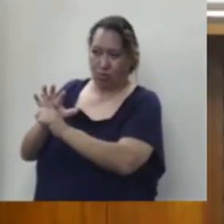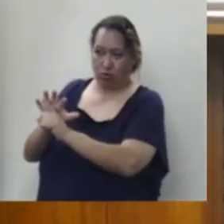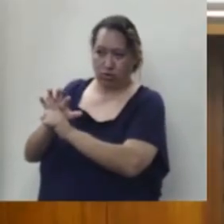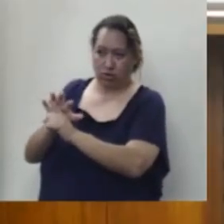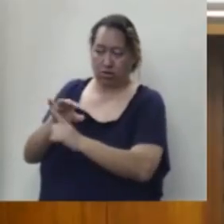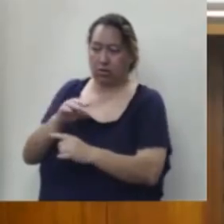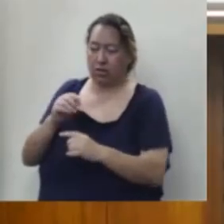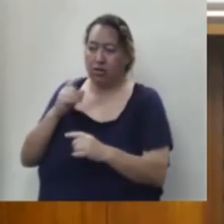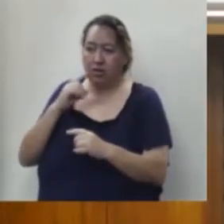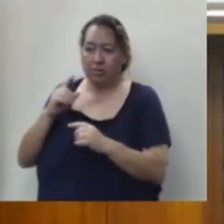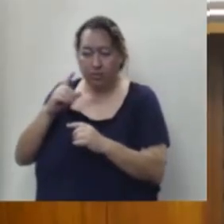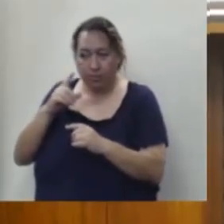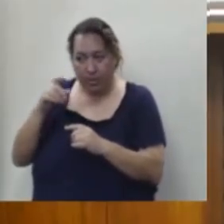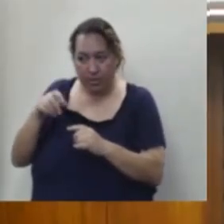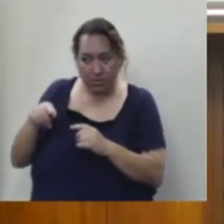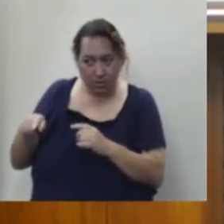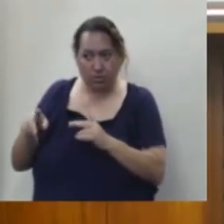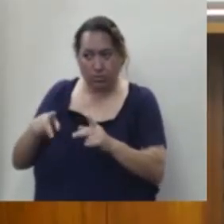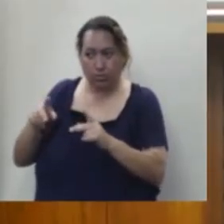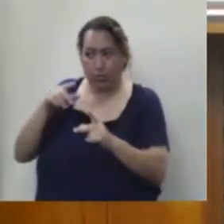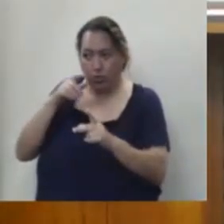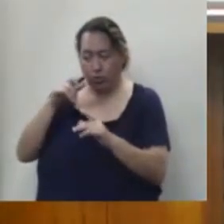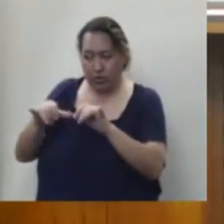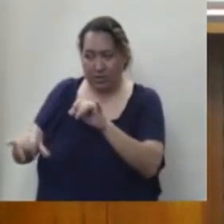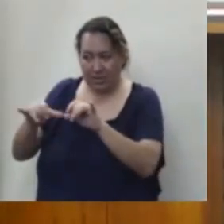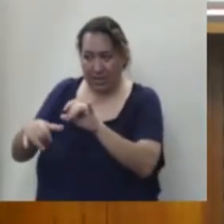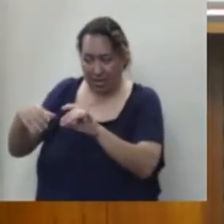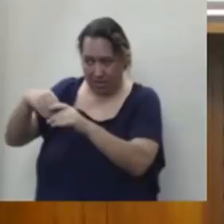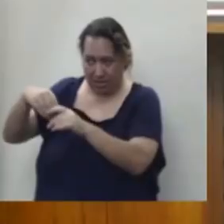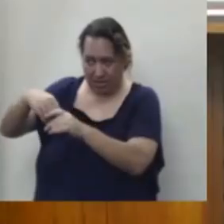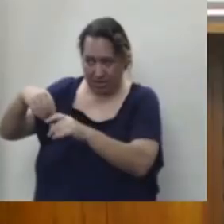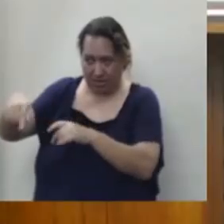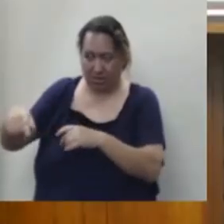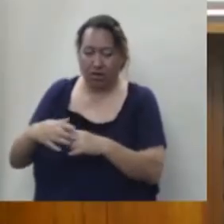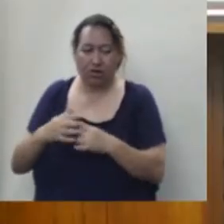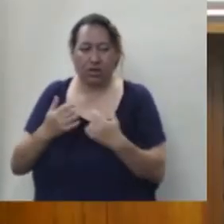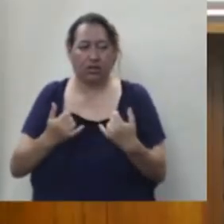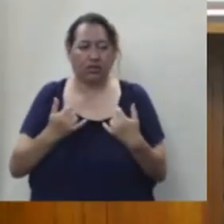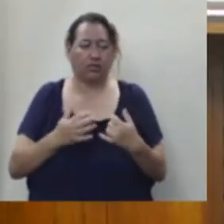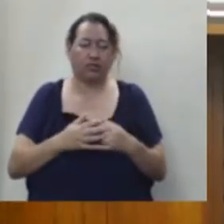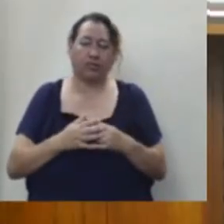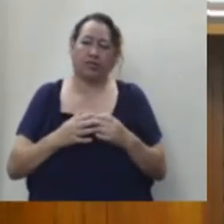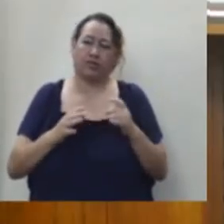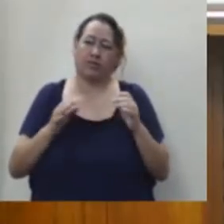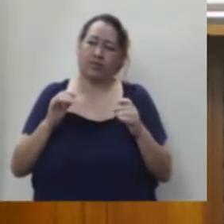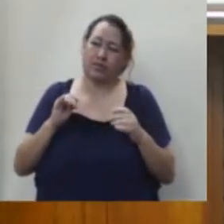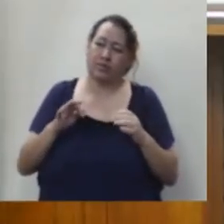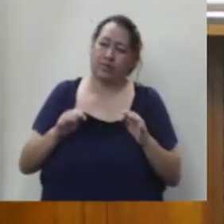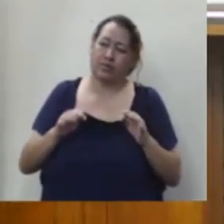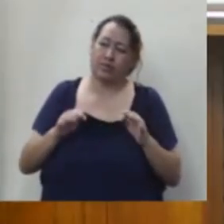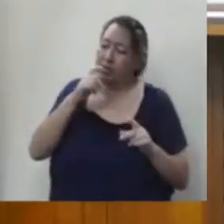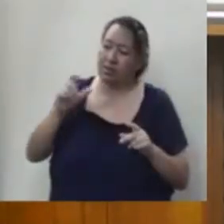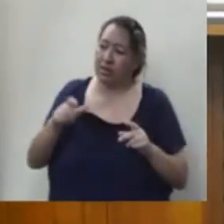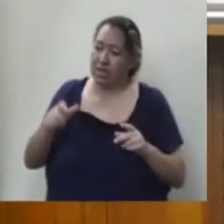there. So if possible, and people do not have to be detained, if they can